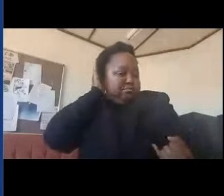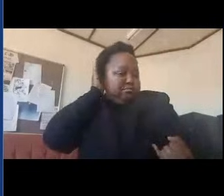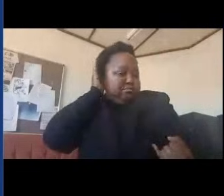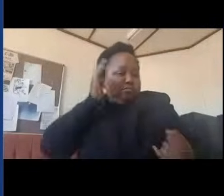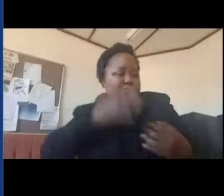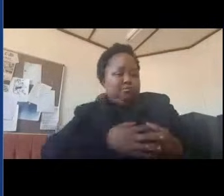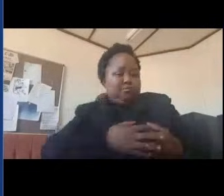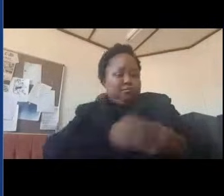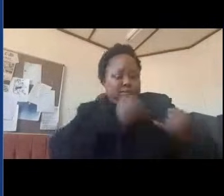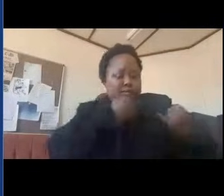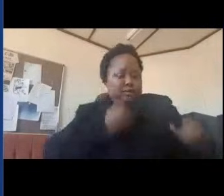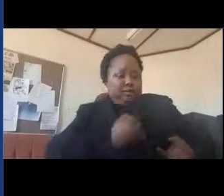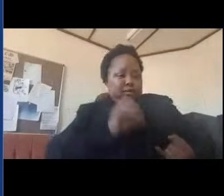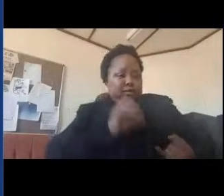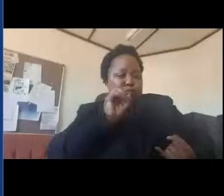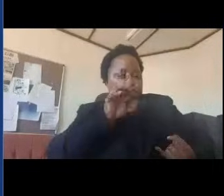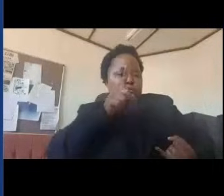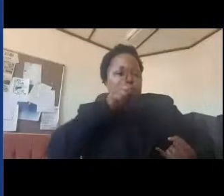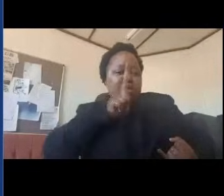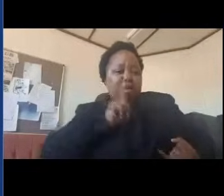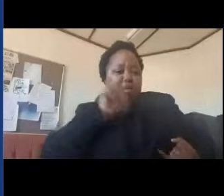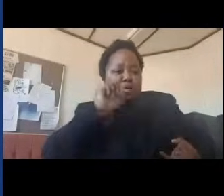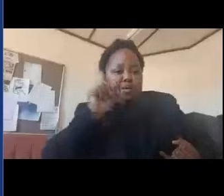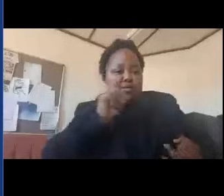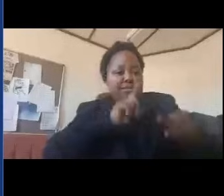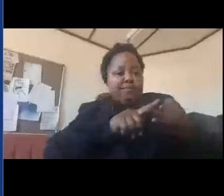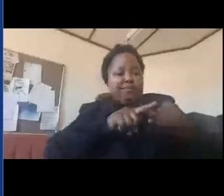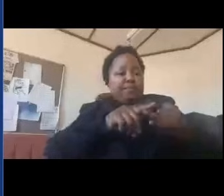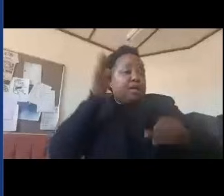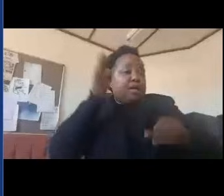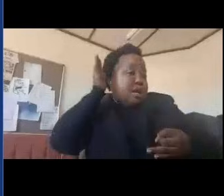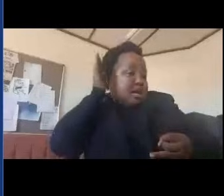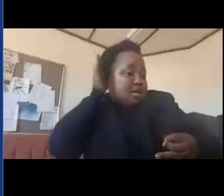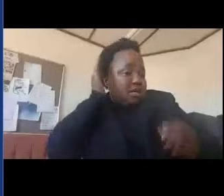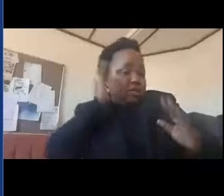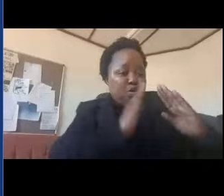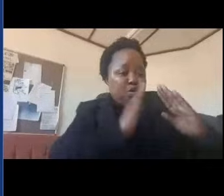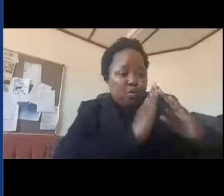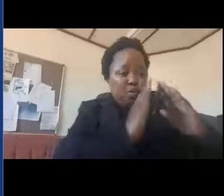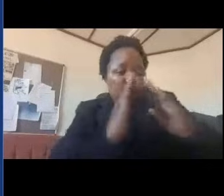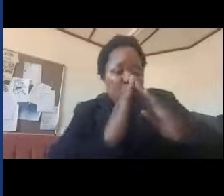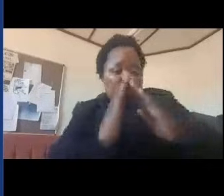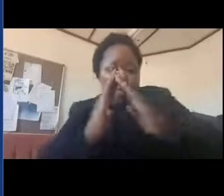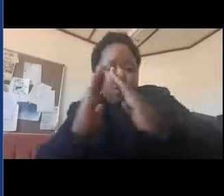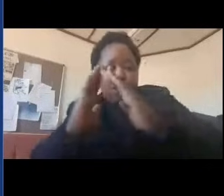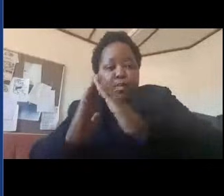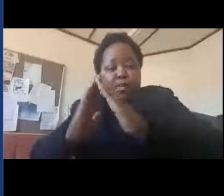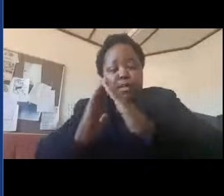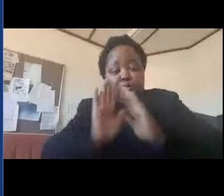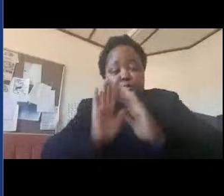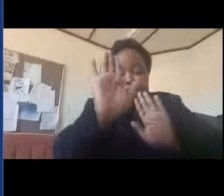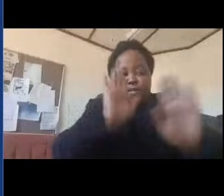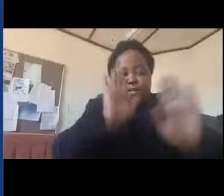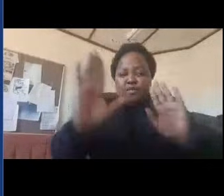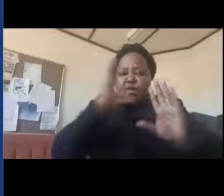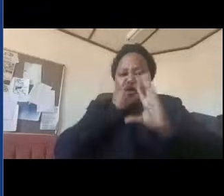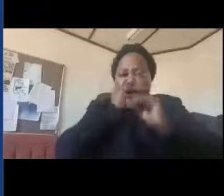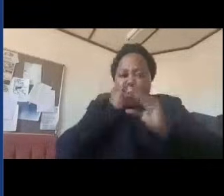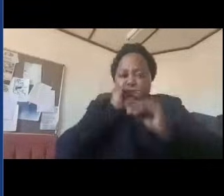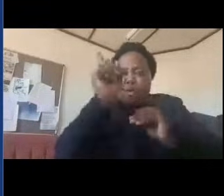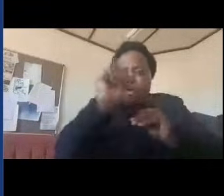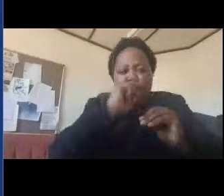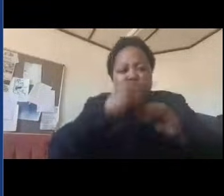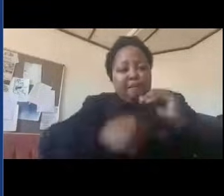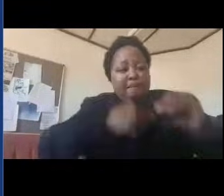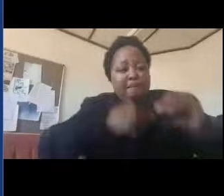bias? Listen to your community. What are they really saying about violence? Not that you